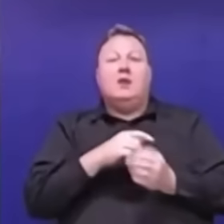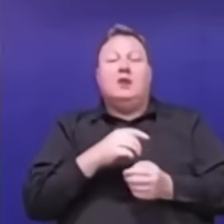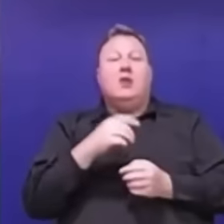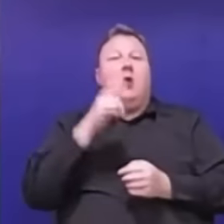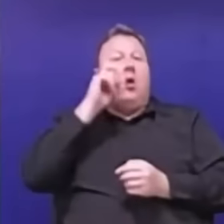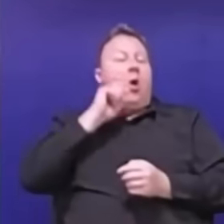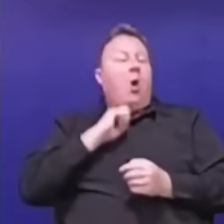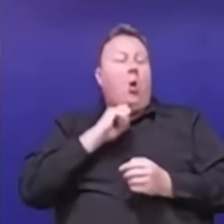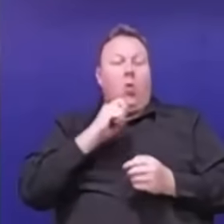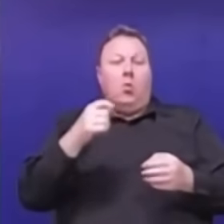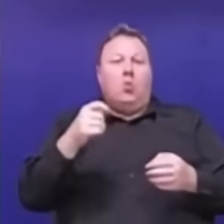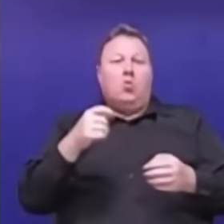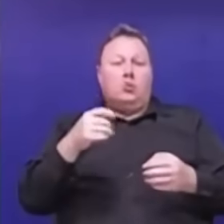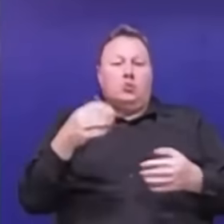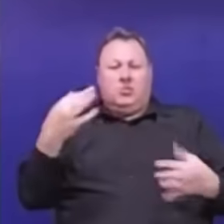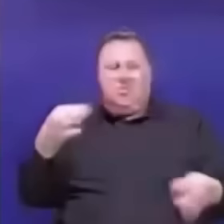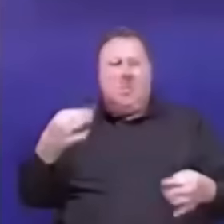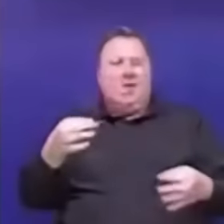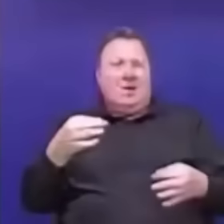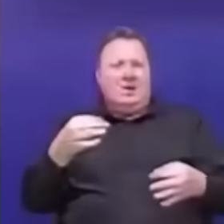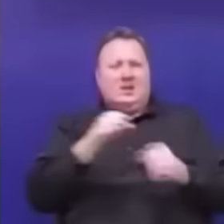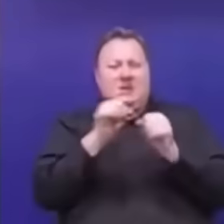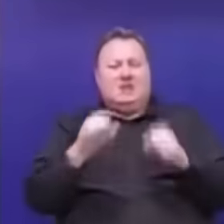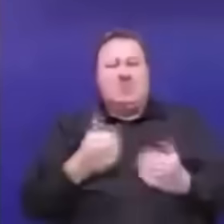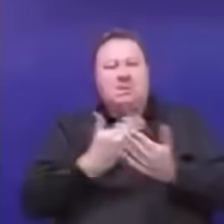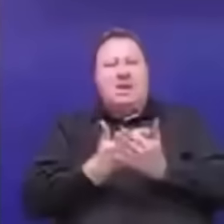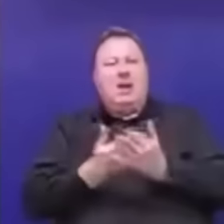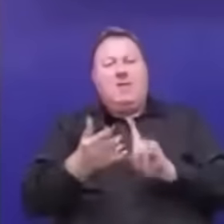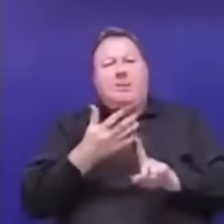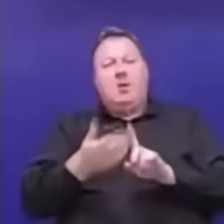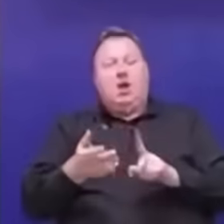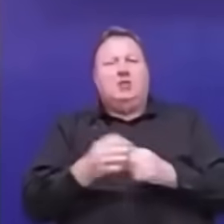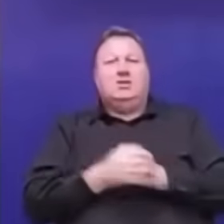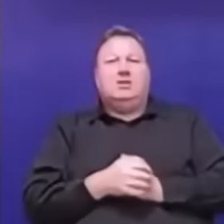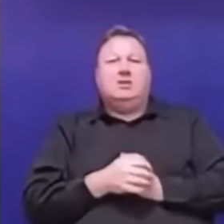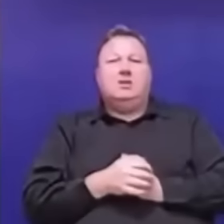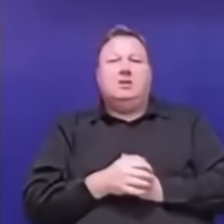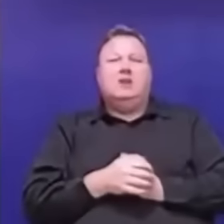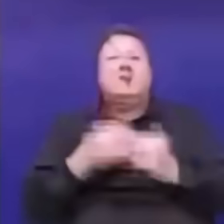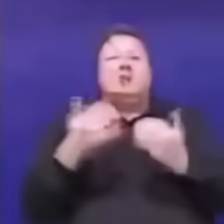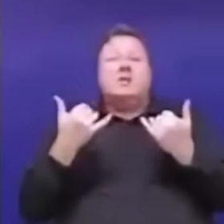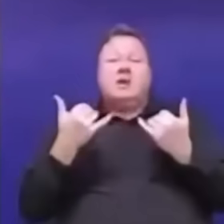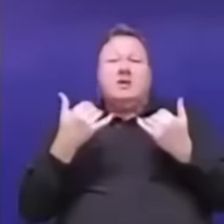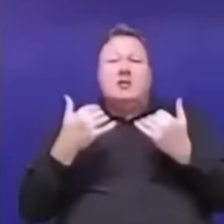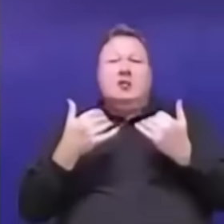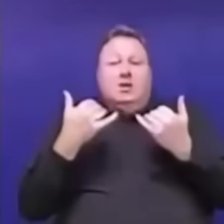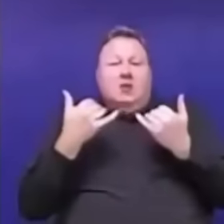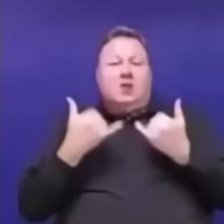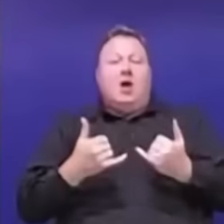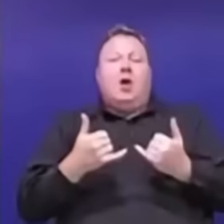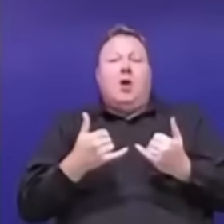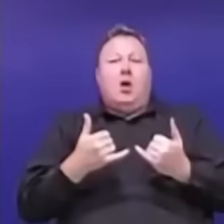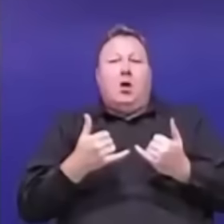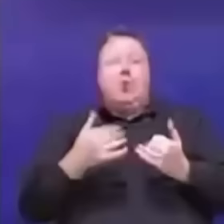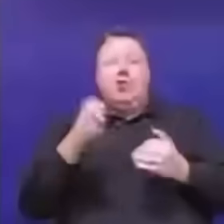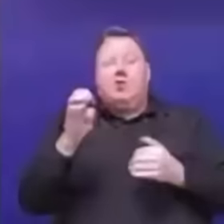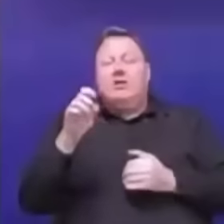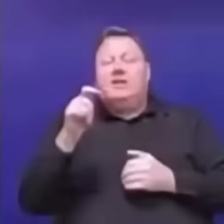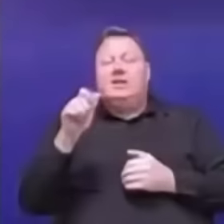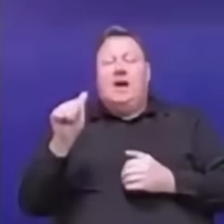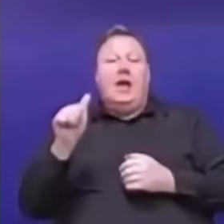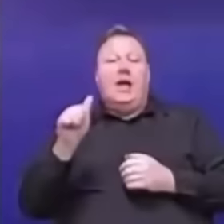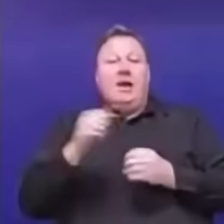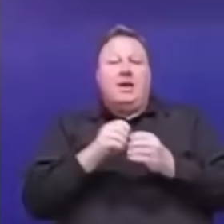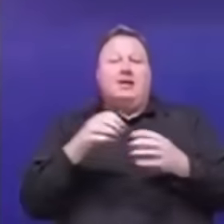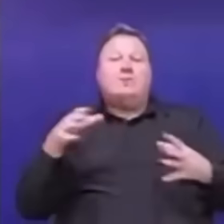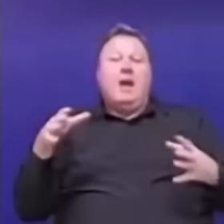and paper-based system. With final technical work currently underway, we will shortly expand the ETA to tourists